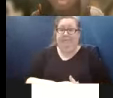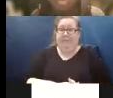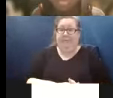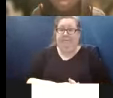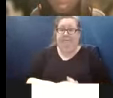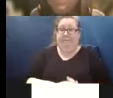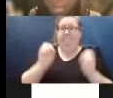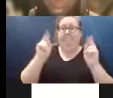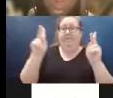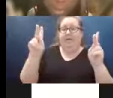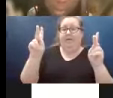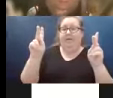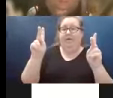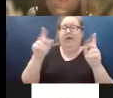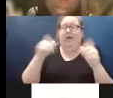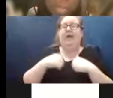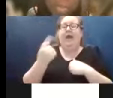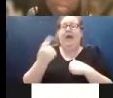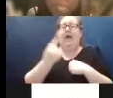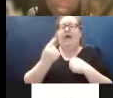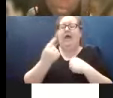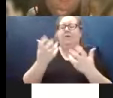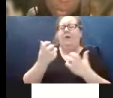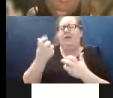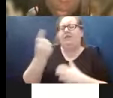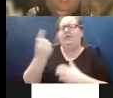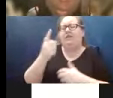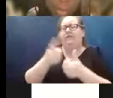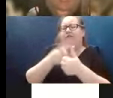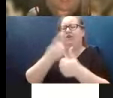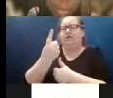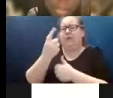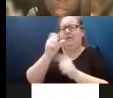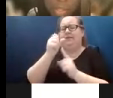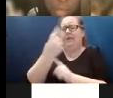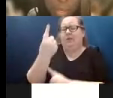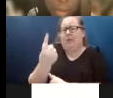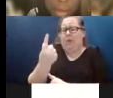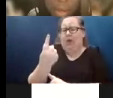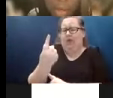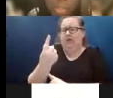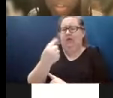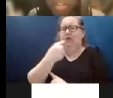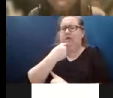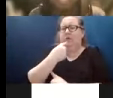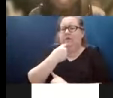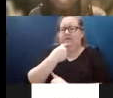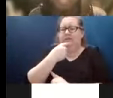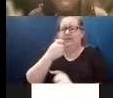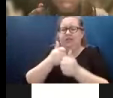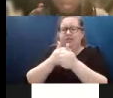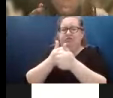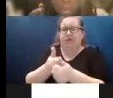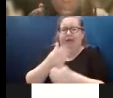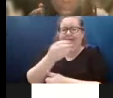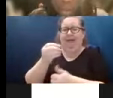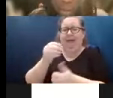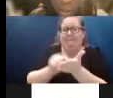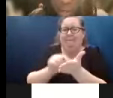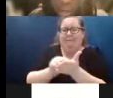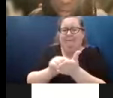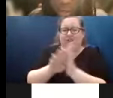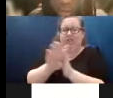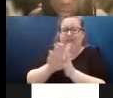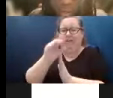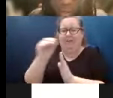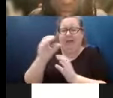Okay, what's it called? I wanted to just the first one, scenario one, where it says track and publish development and